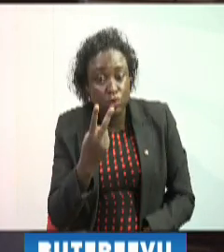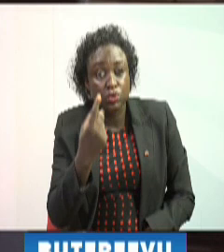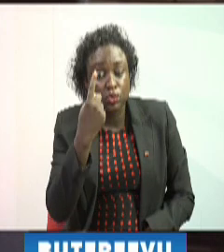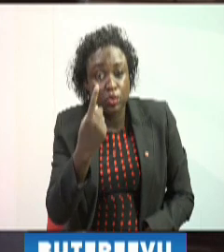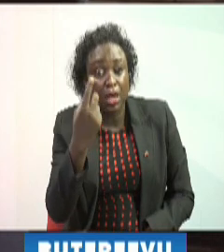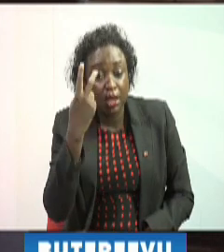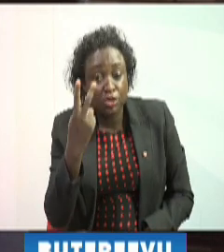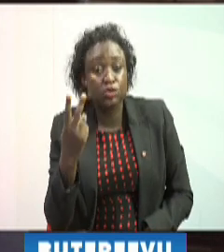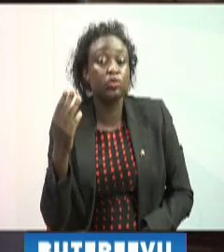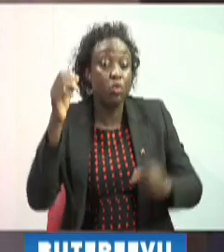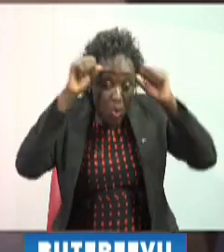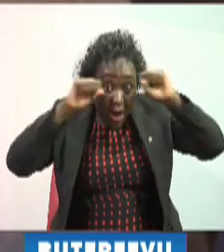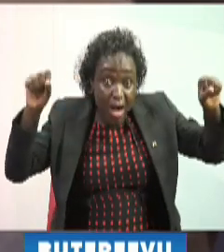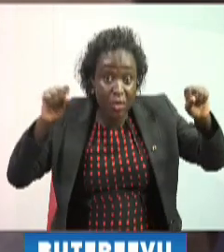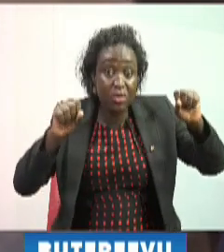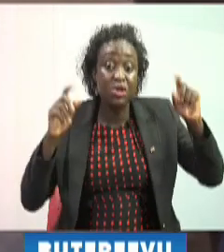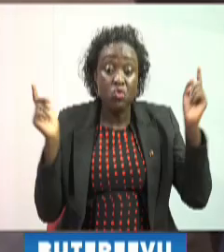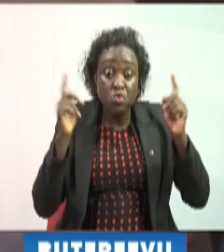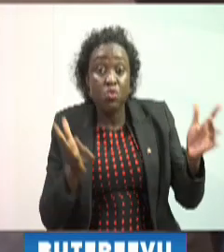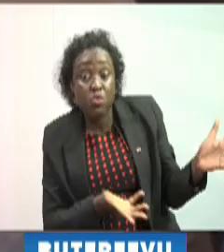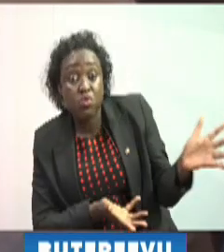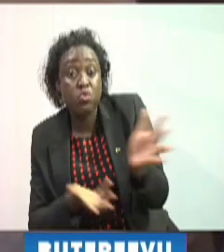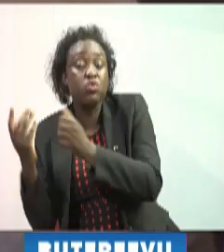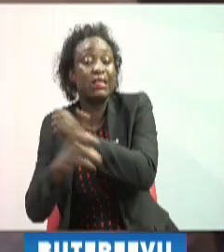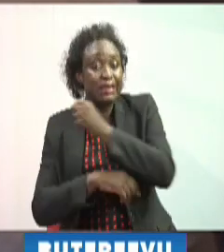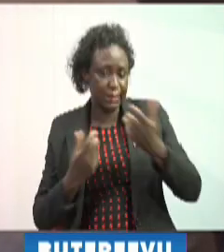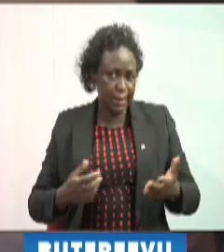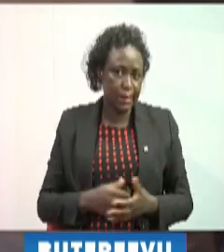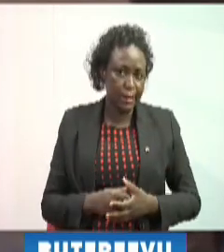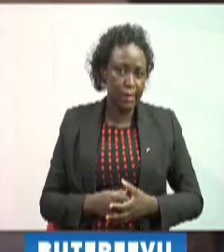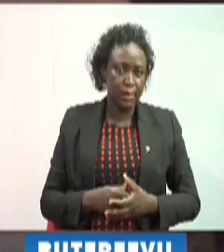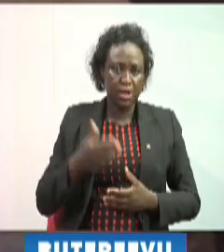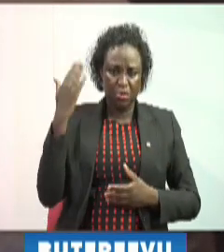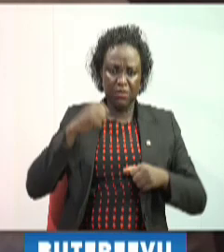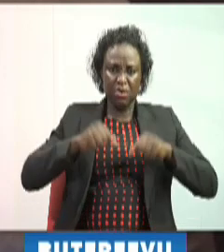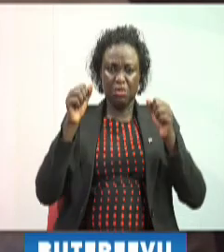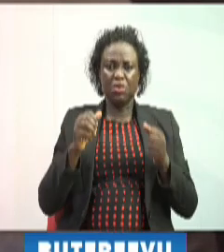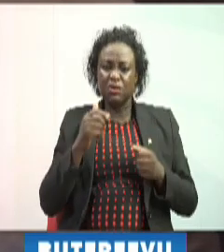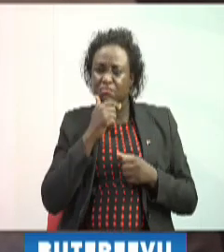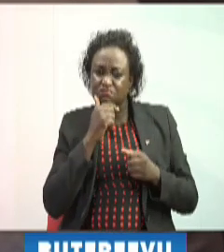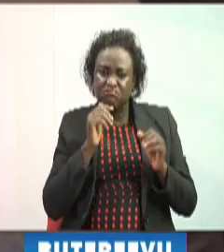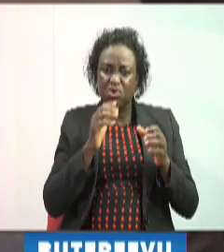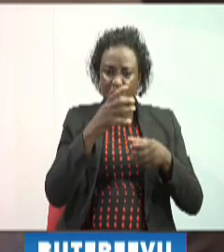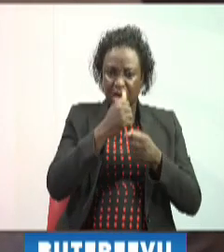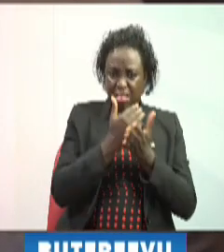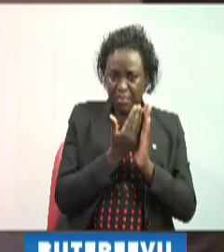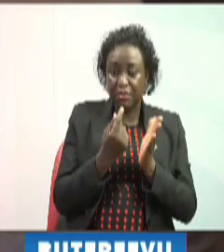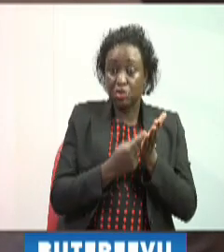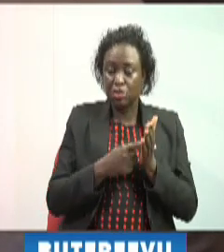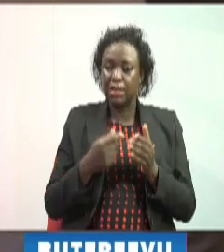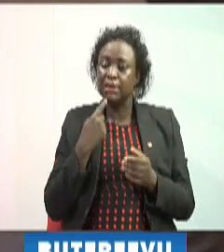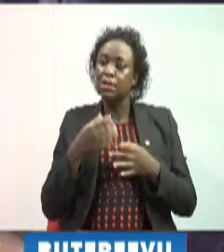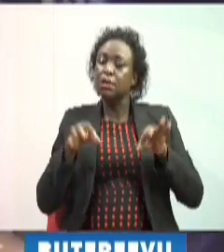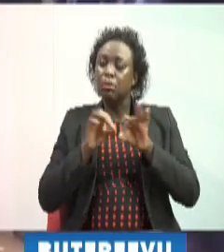212 cows have been taken. Yalika kuli ekitongole ekikesi mu ggwanga, Honorable David Precall, agamba kyetaagisa nnyo okuwuliriza abantu